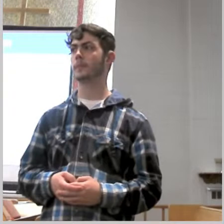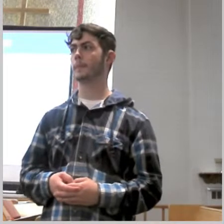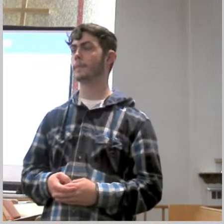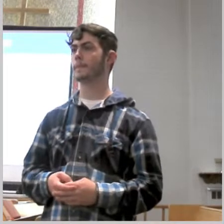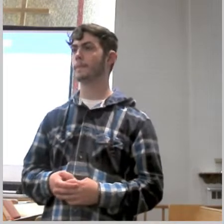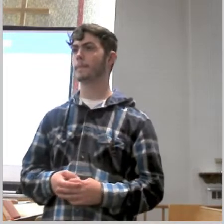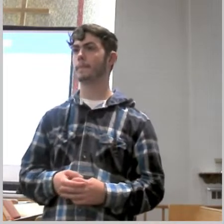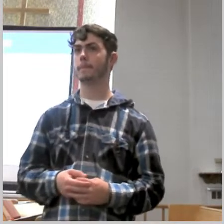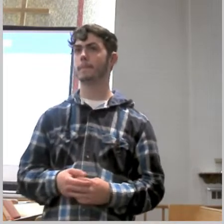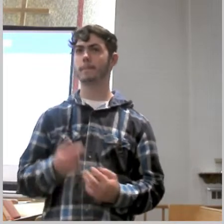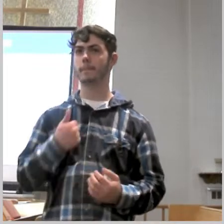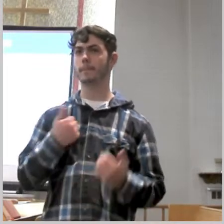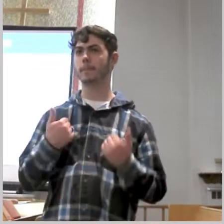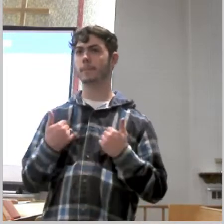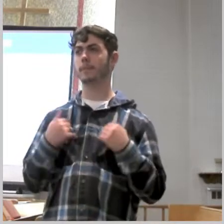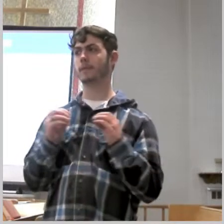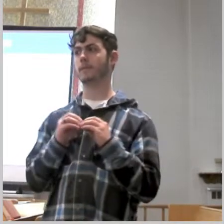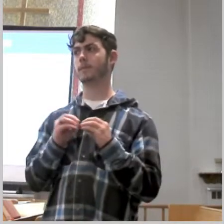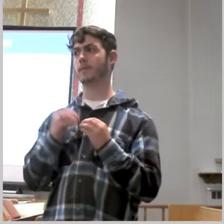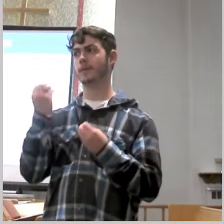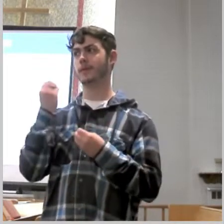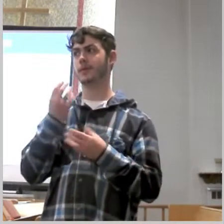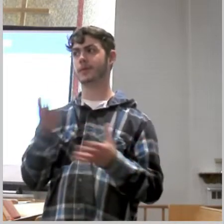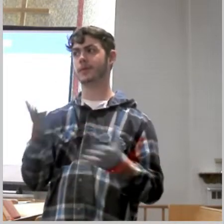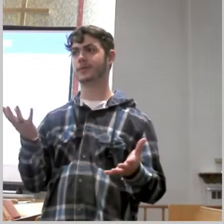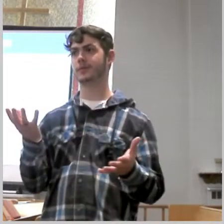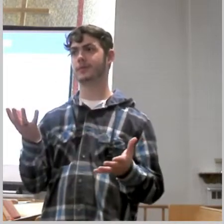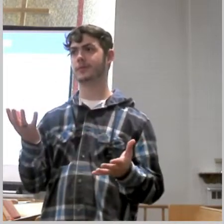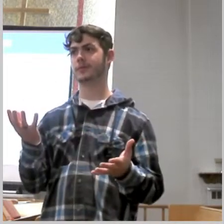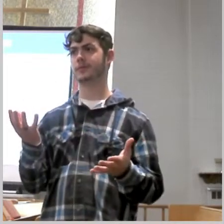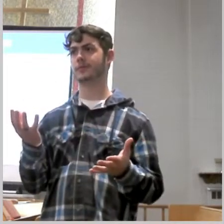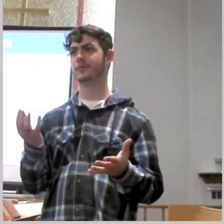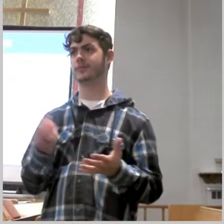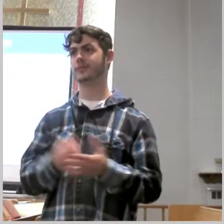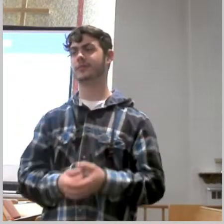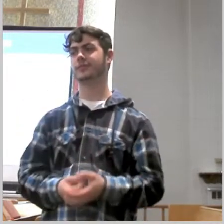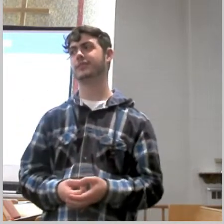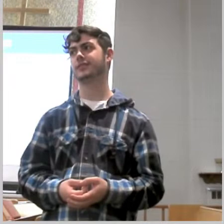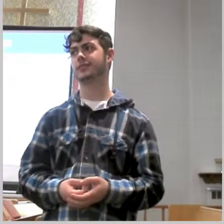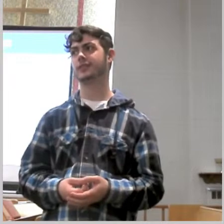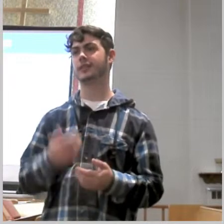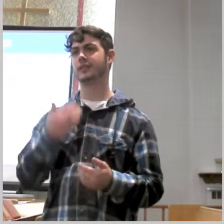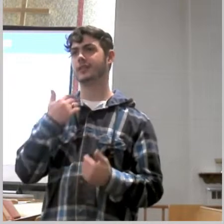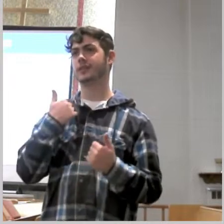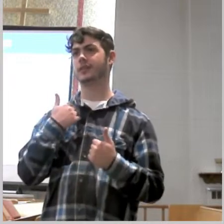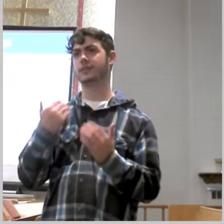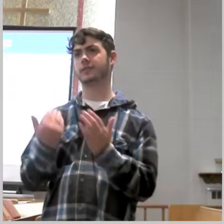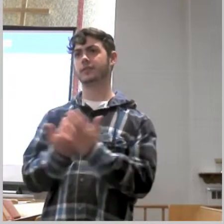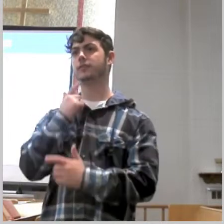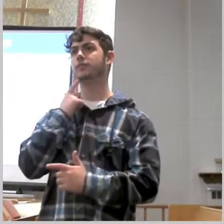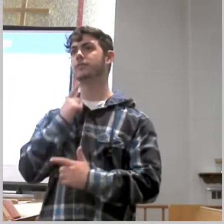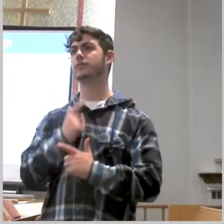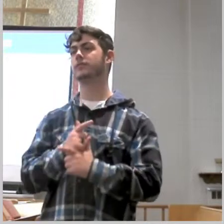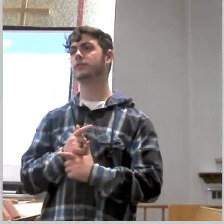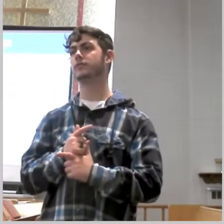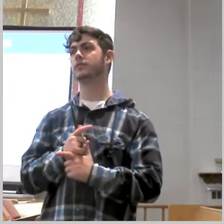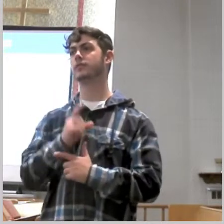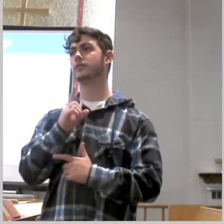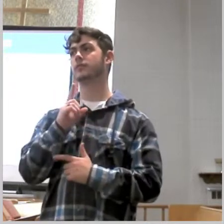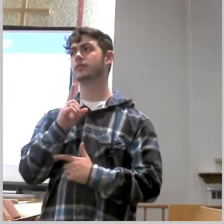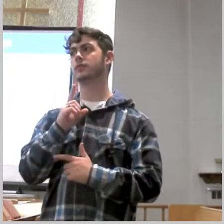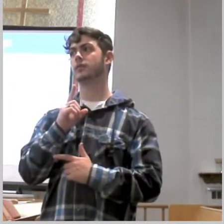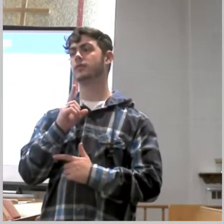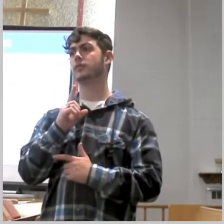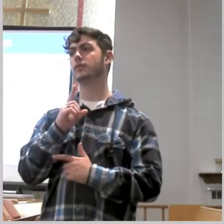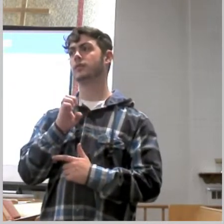Let's see, what else? I have a one more announcement. We have a sister with us today, Debbie. Many